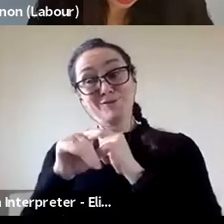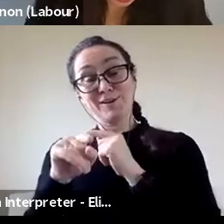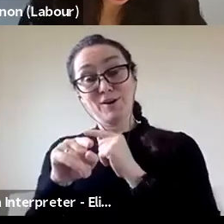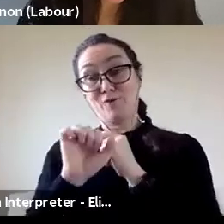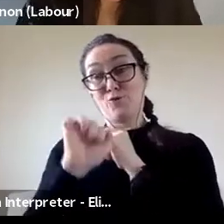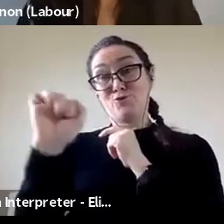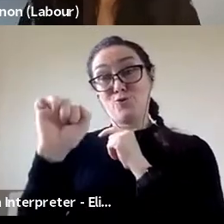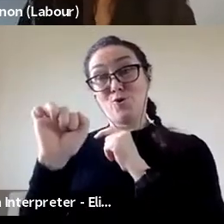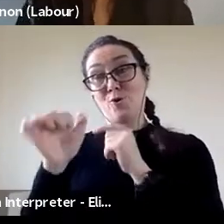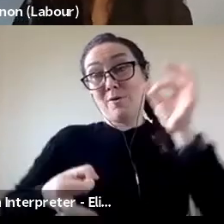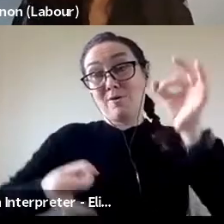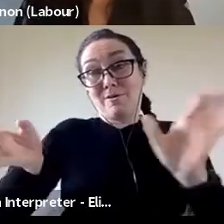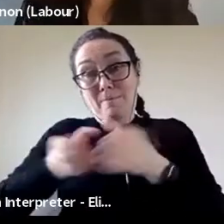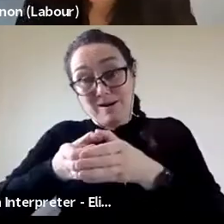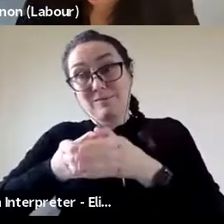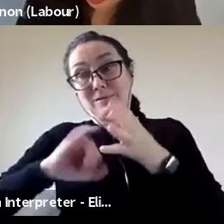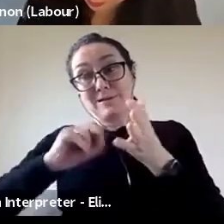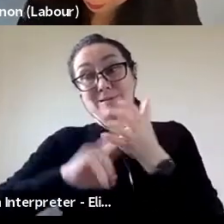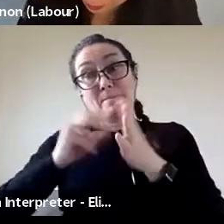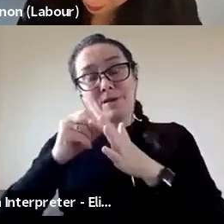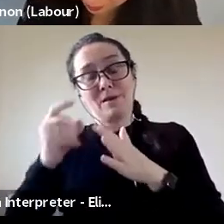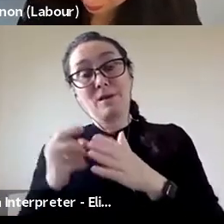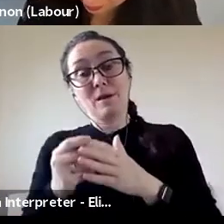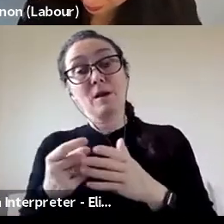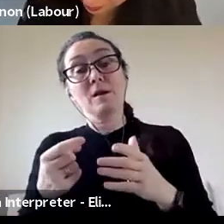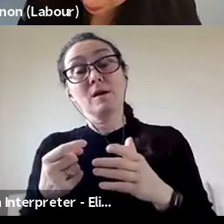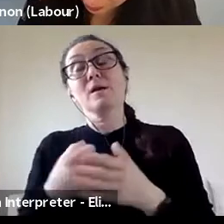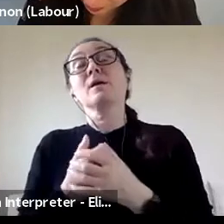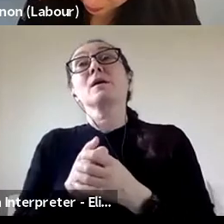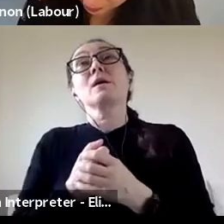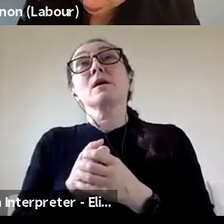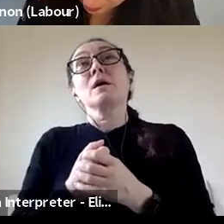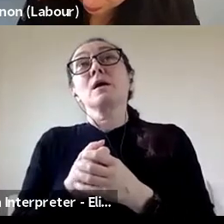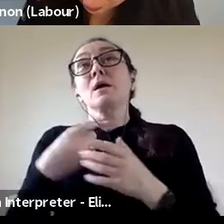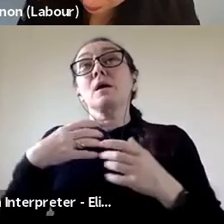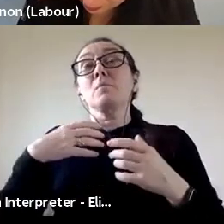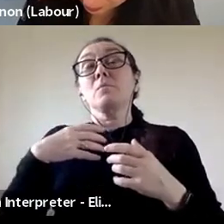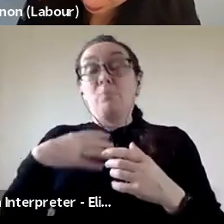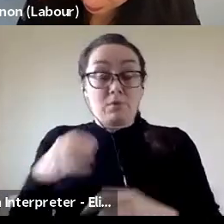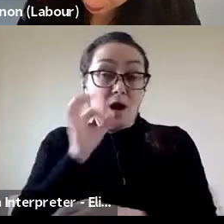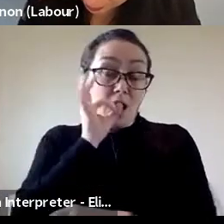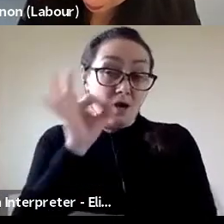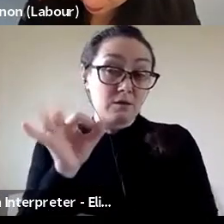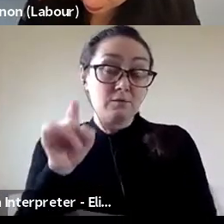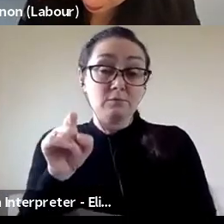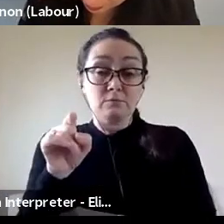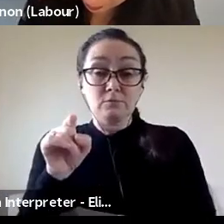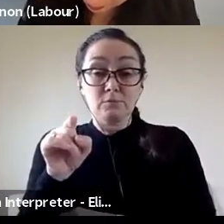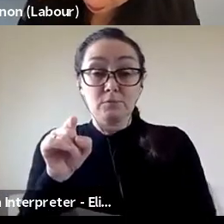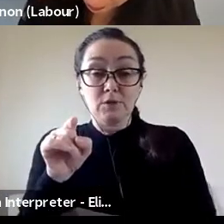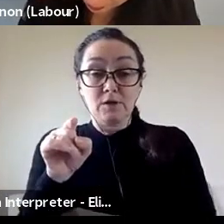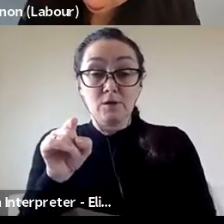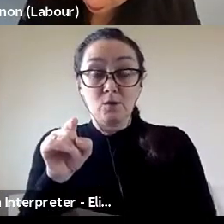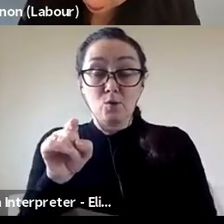your party, really, that's been in government, but looking to the future. What would you do about, for instance, funding local